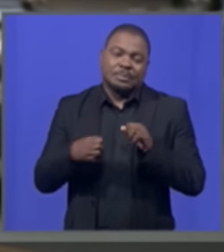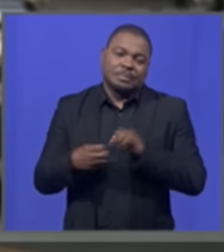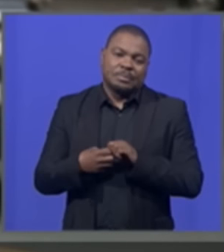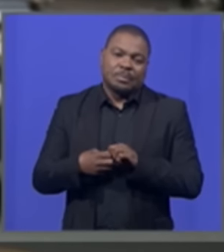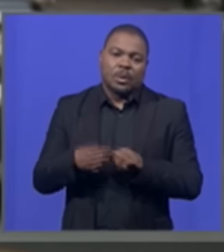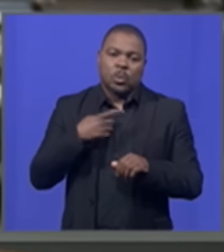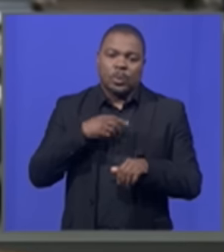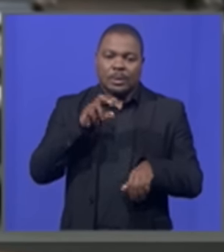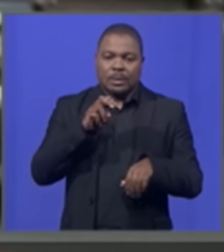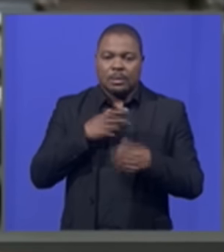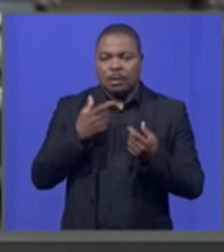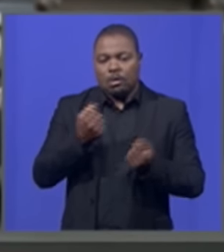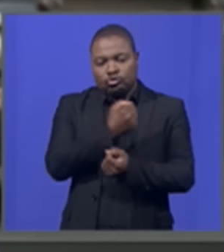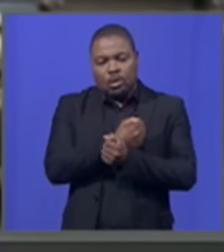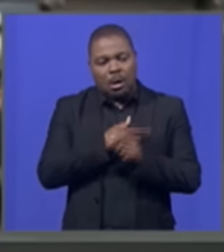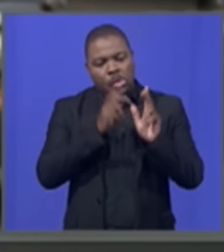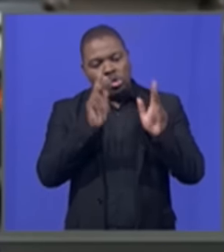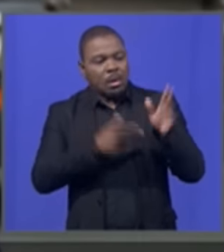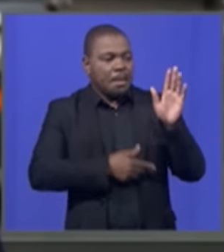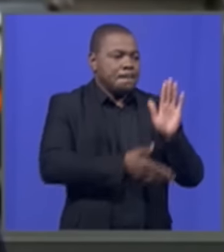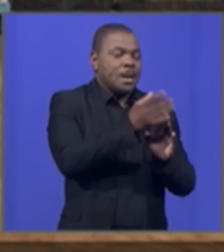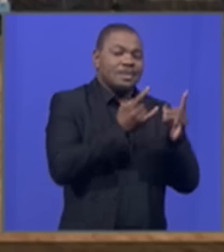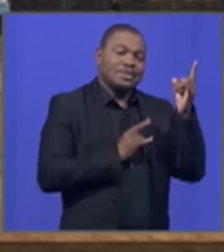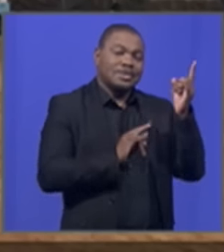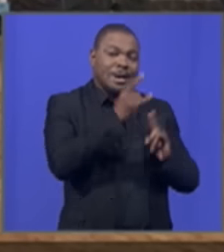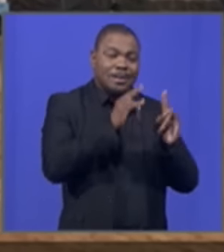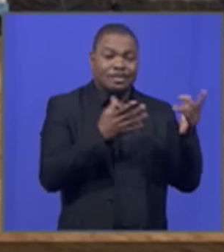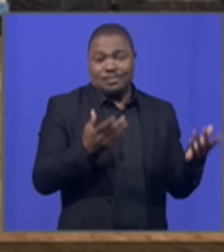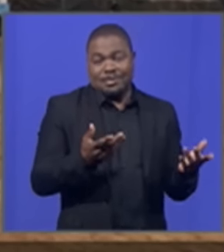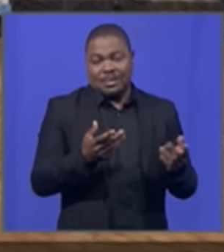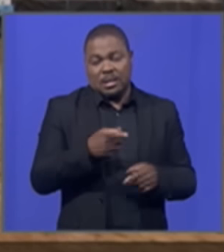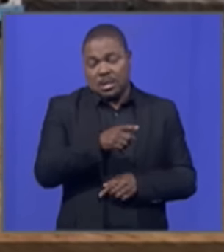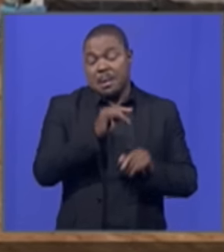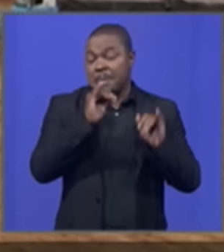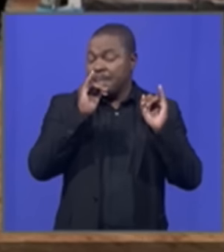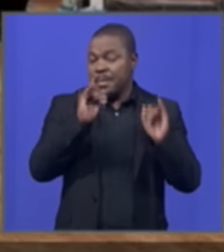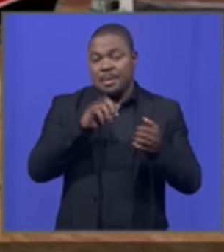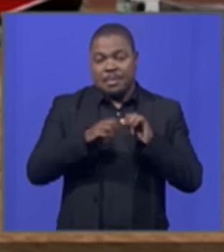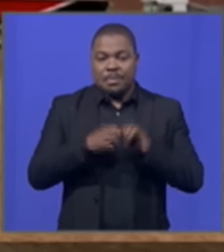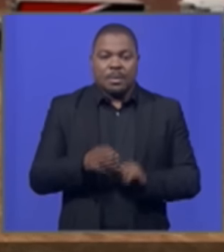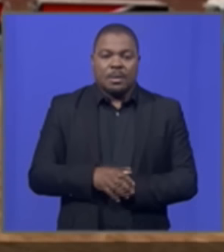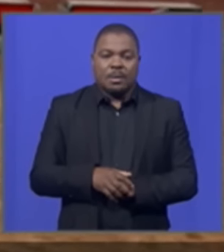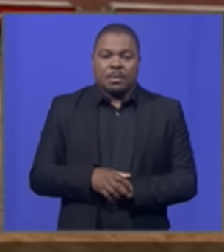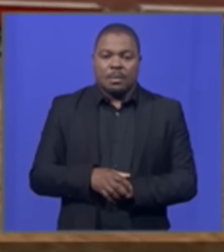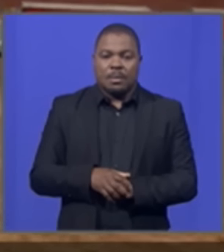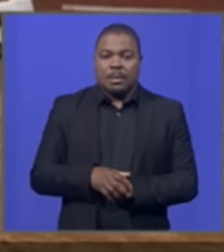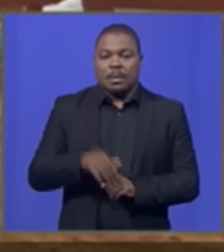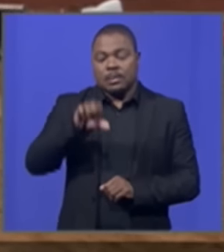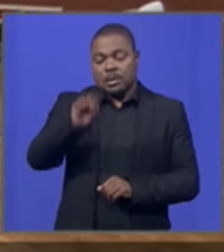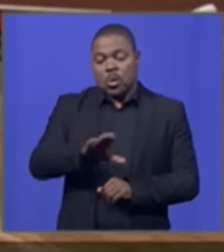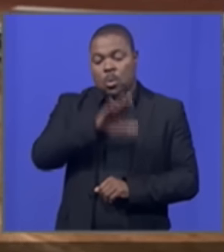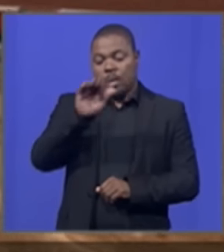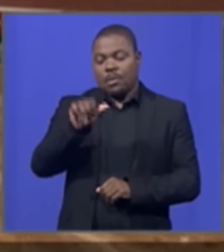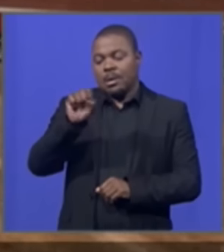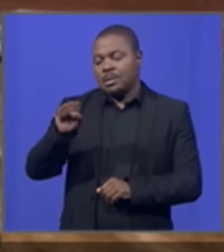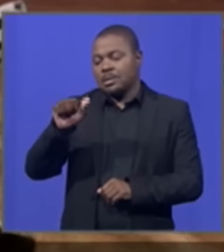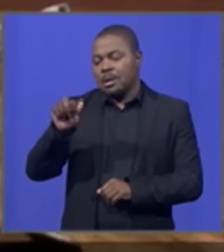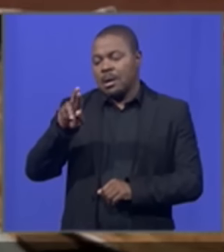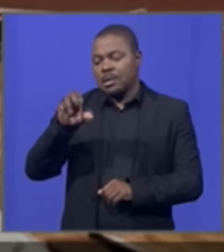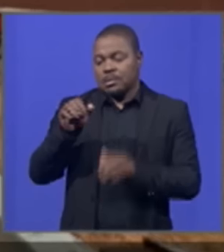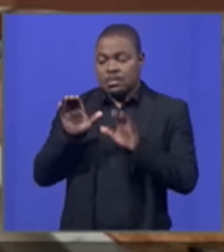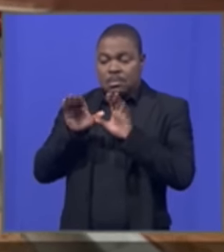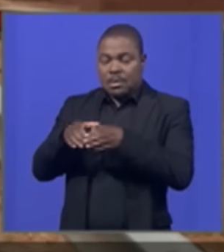you have to leave the truck here, go to town. So it's a very big problem. Lekala la ditirelo tša metšhelo la Afrika Borwa